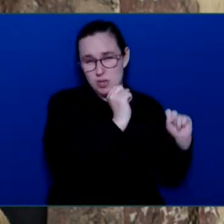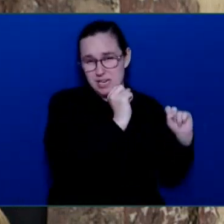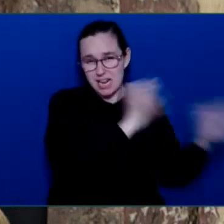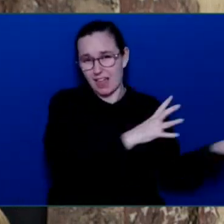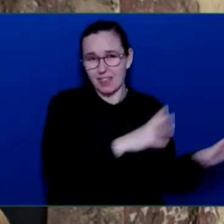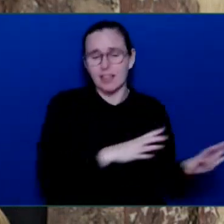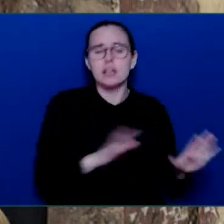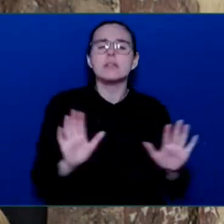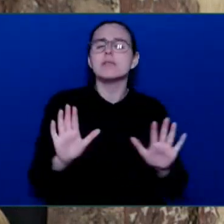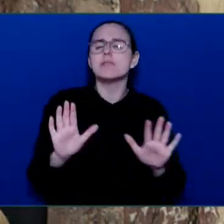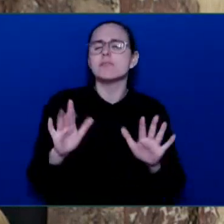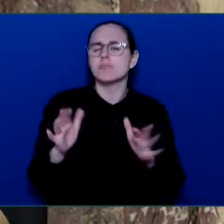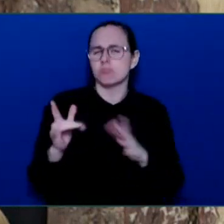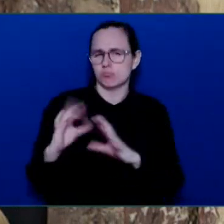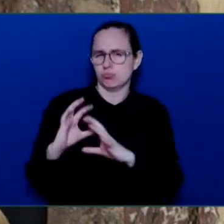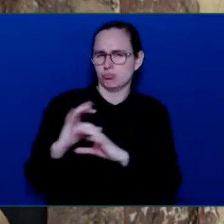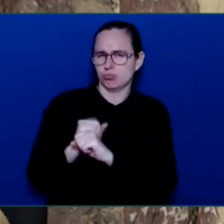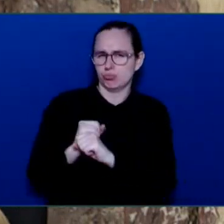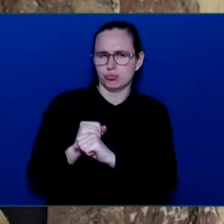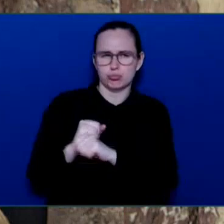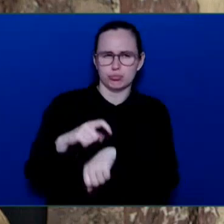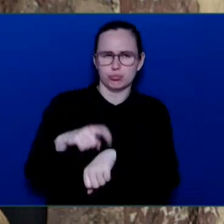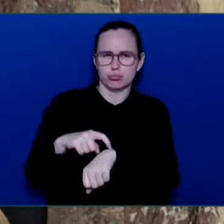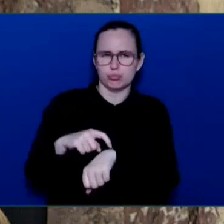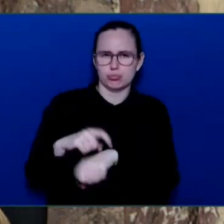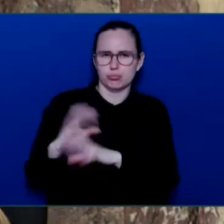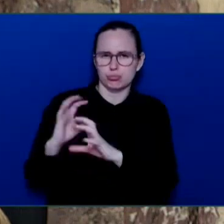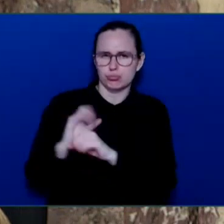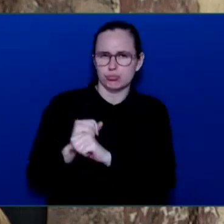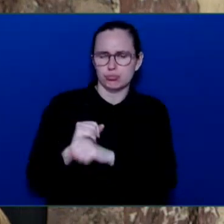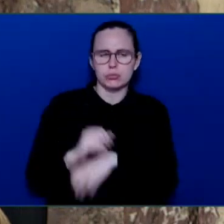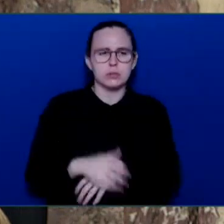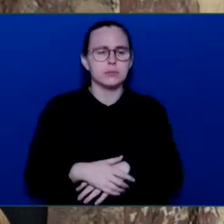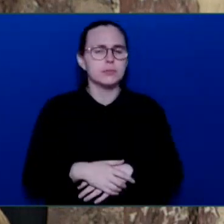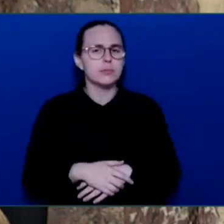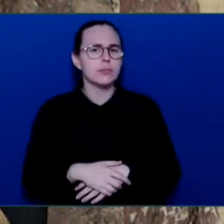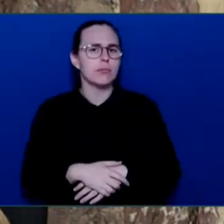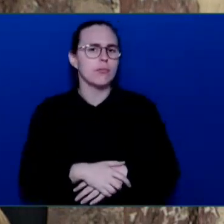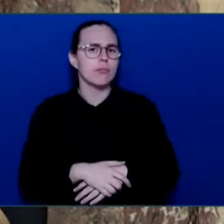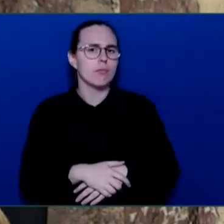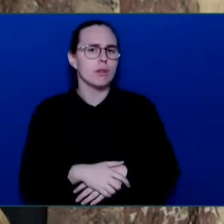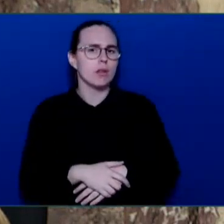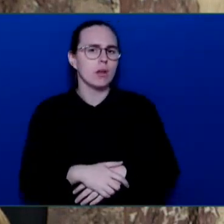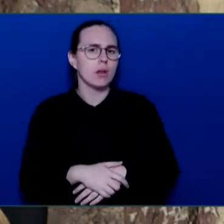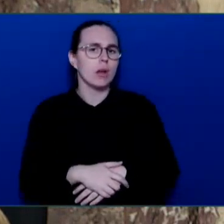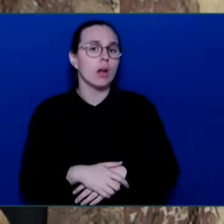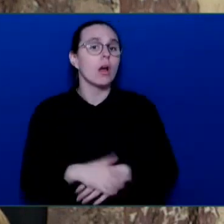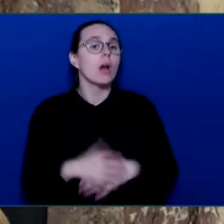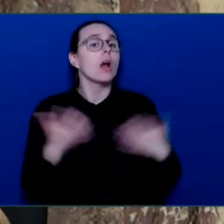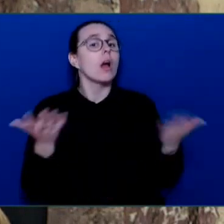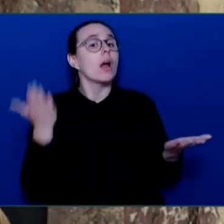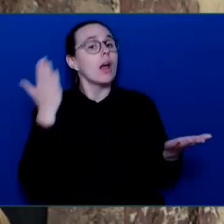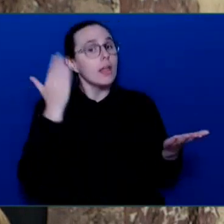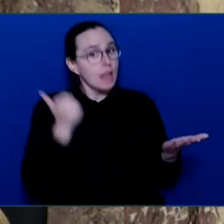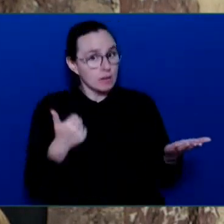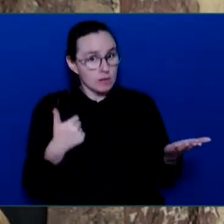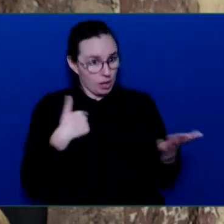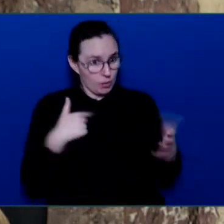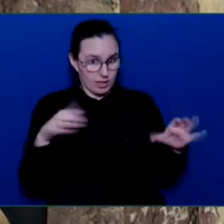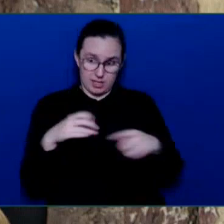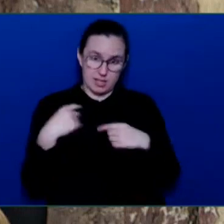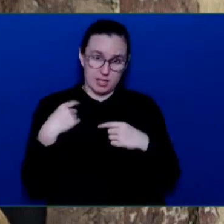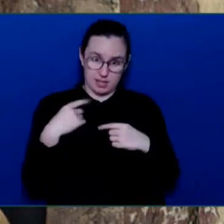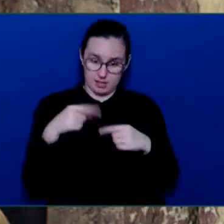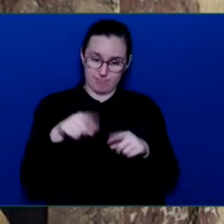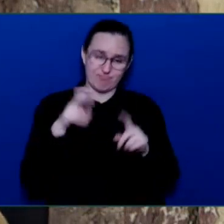Member will conclude. Honourable Speaker, that's why we're taking action now with a 10-year cancer plan that will address care for people